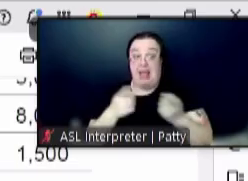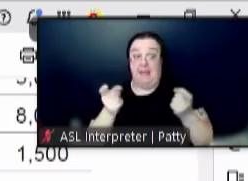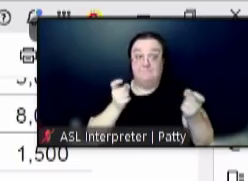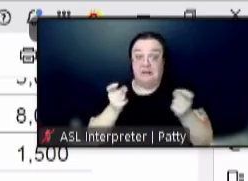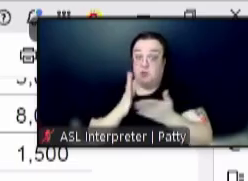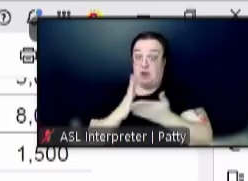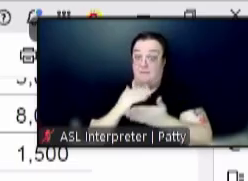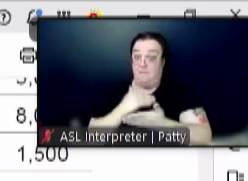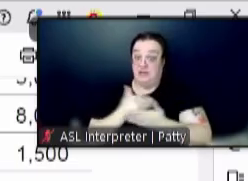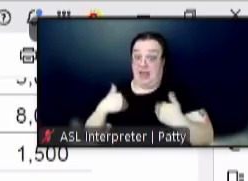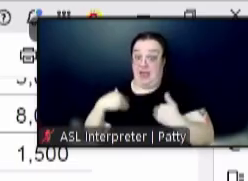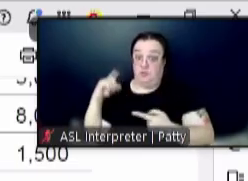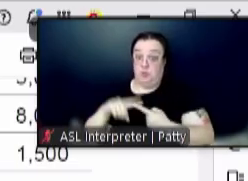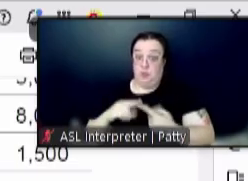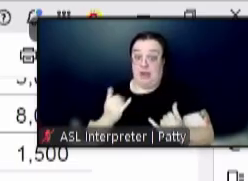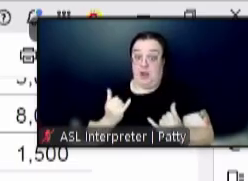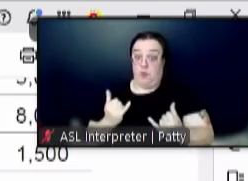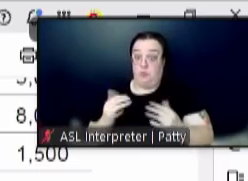right now?